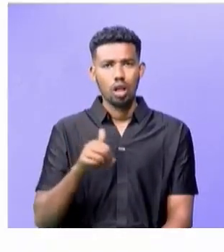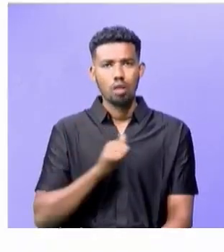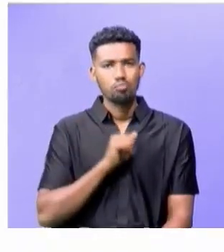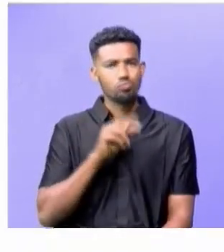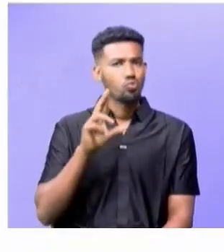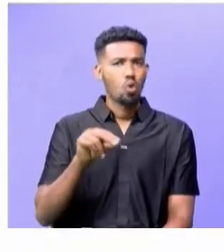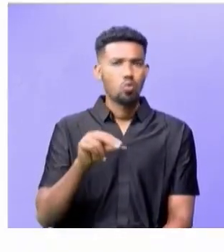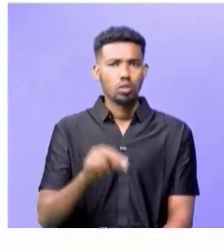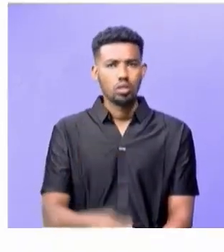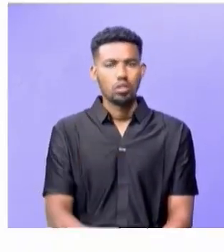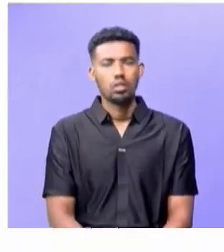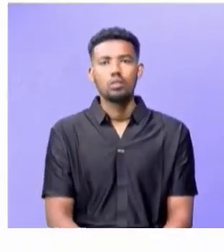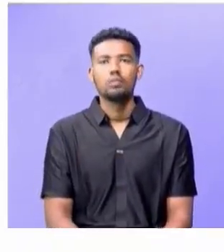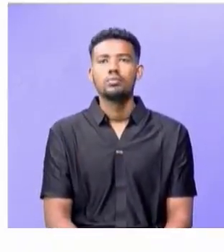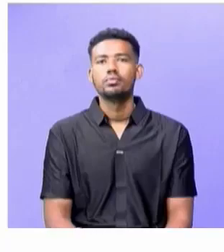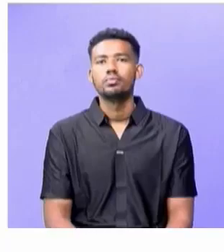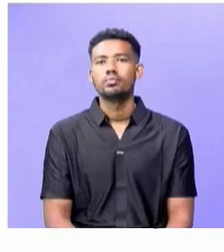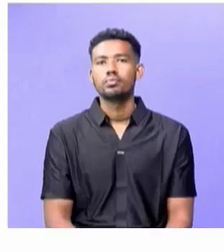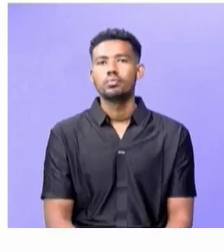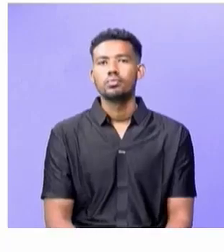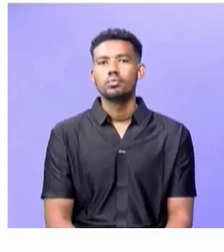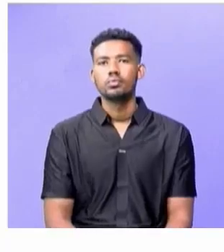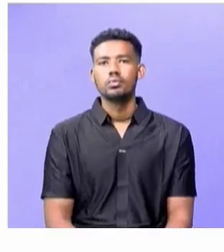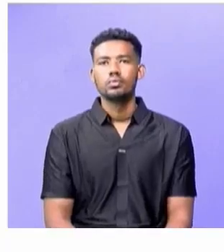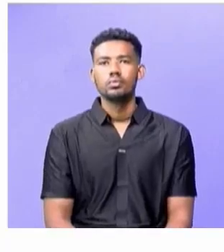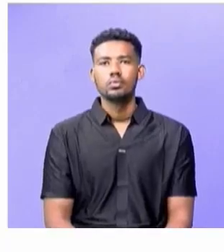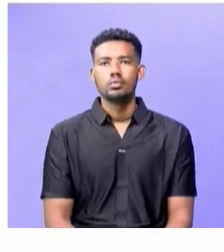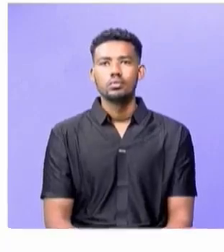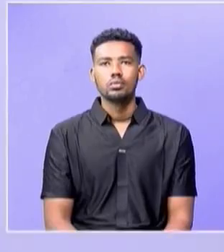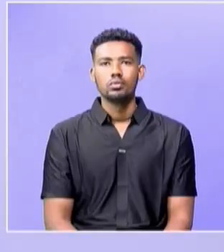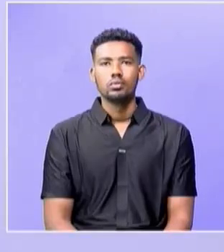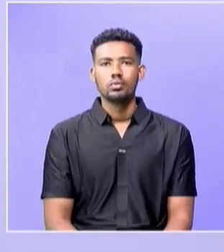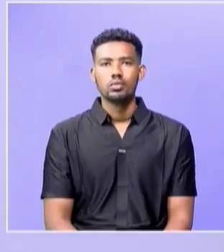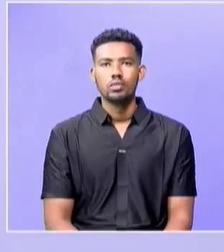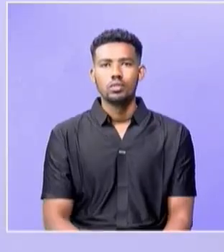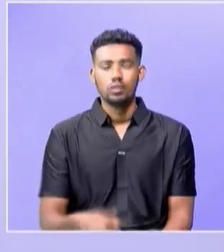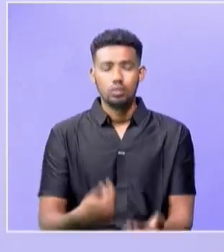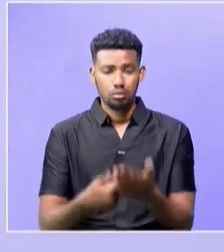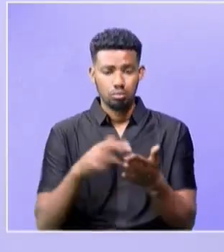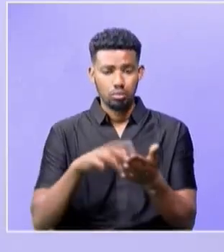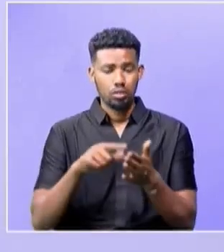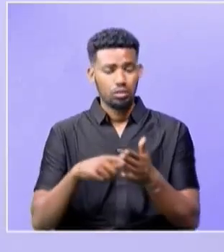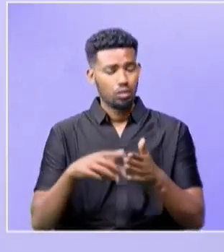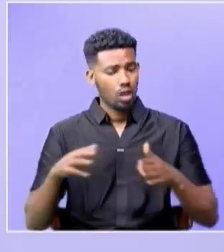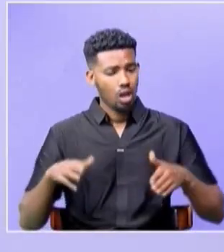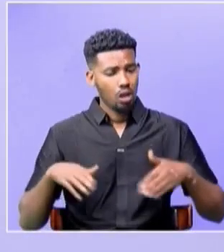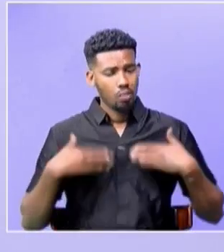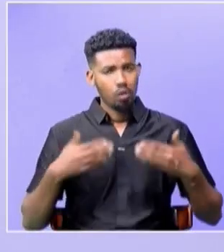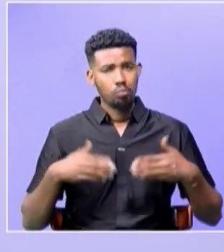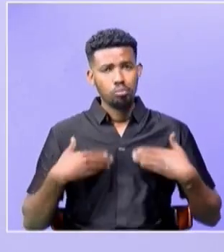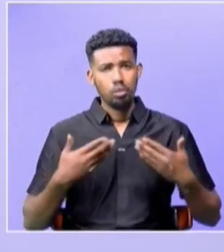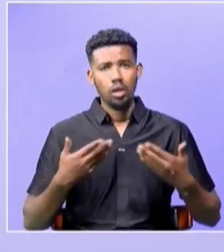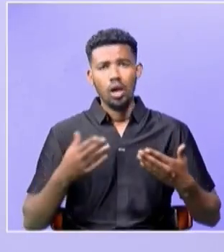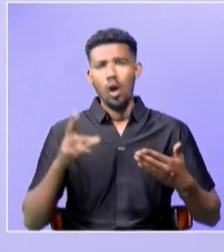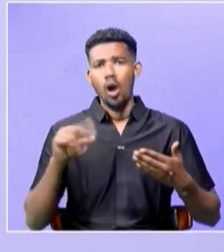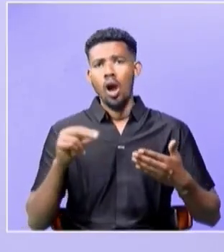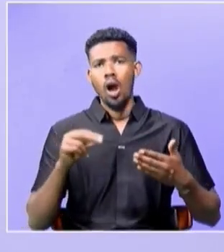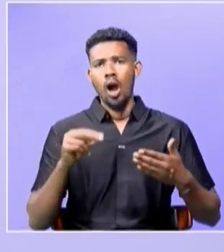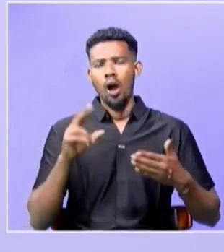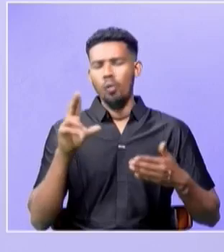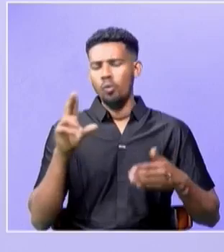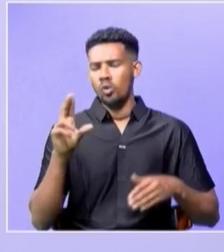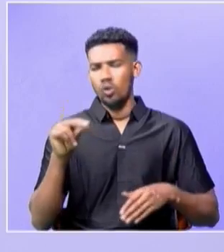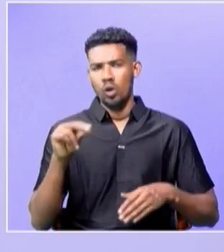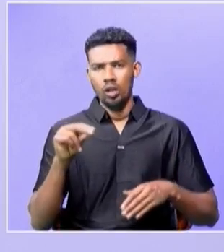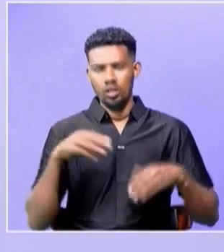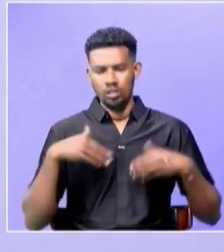Here is I'm not. It means I'm not happy. Or I'm not tired. Whatever. The next one is neither do I.